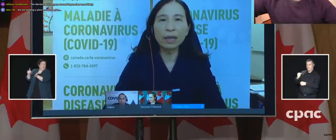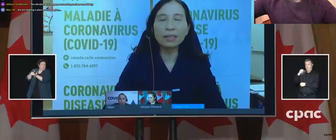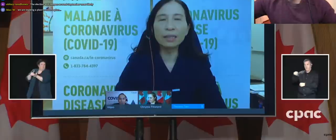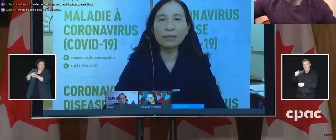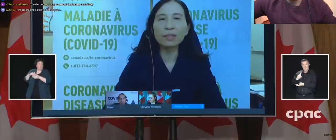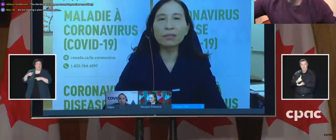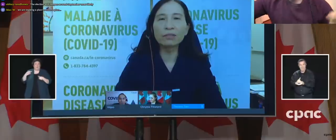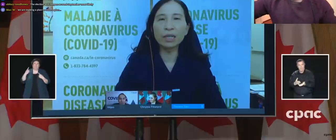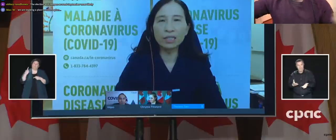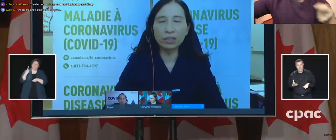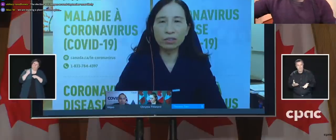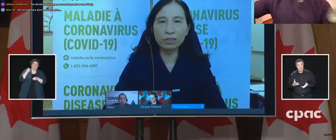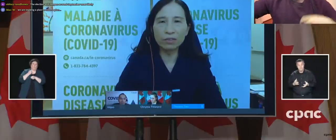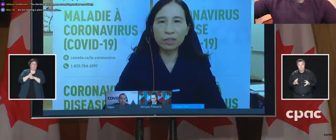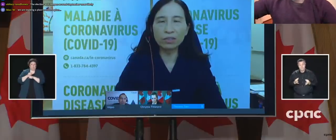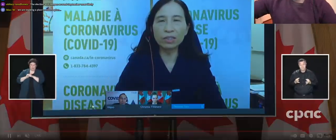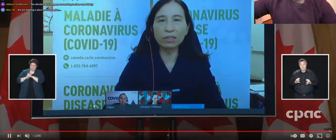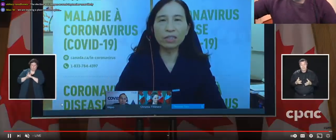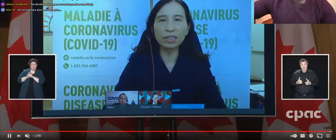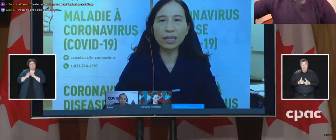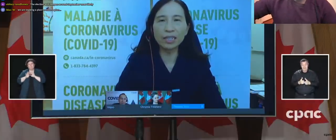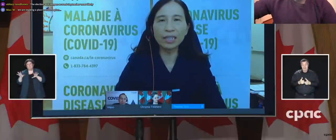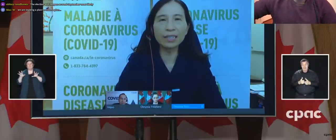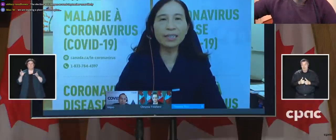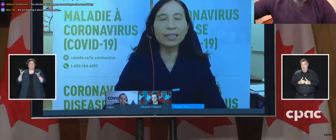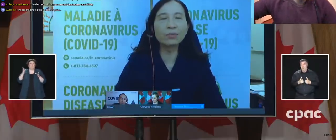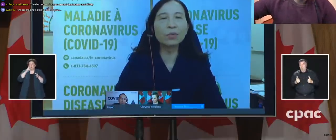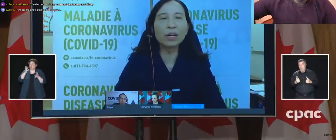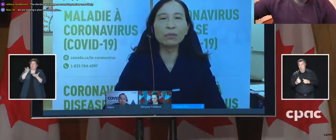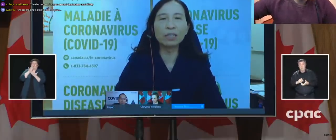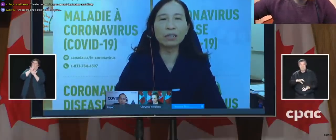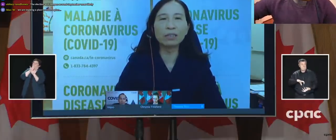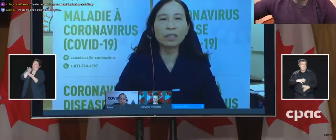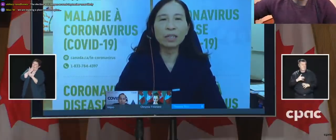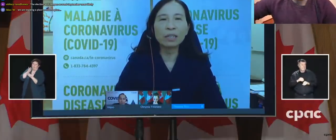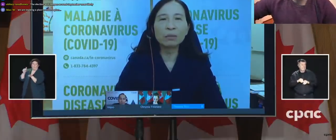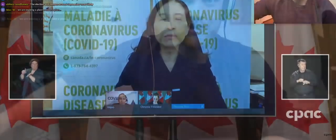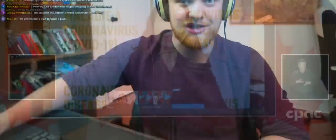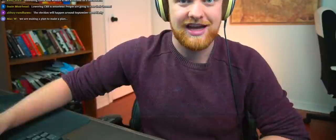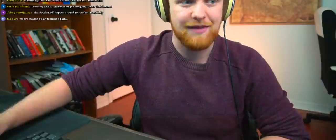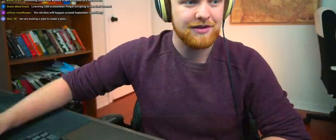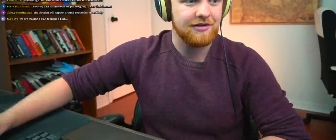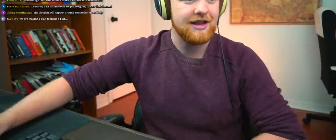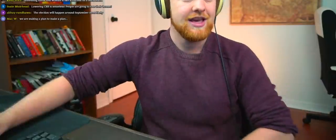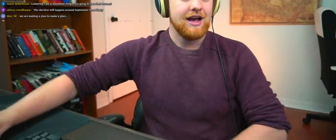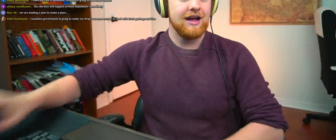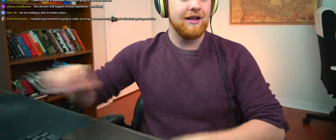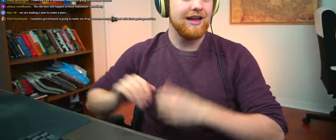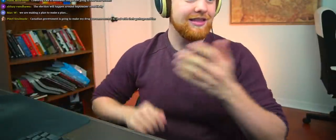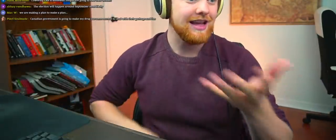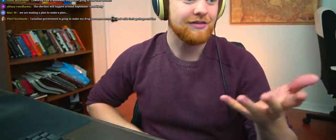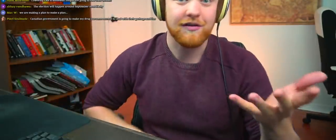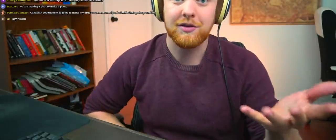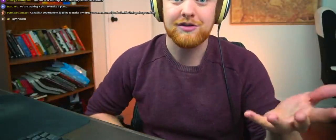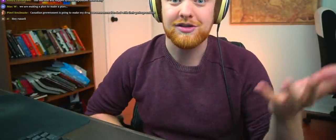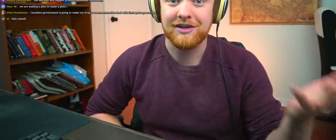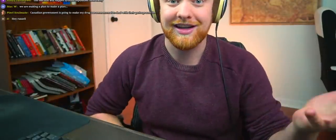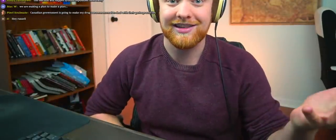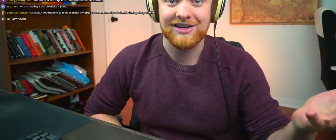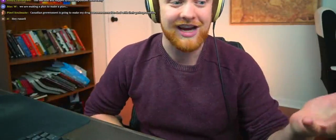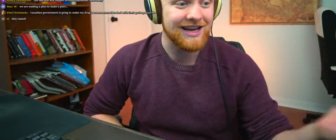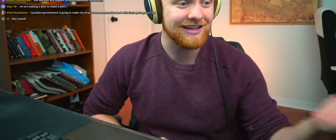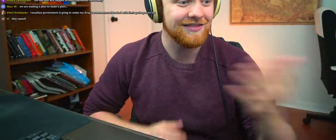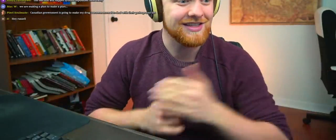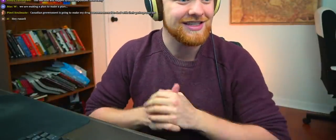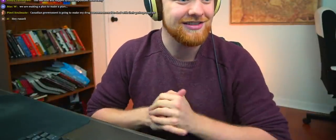and provide their update, well, we're going to flip back and just see what the reporters have to say. But let's talk about what just happened, right? And thanks for everyone who's tuning